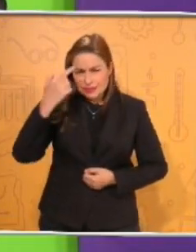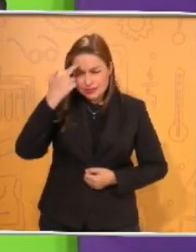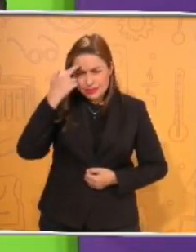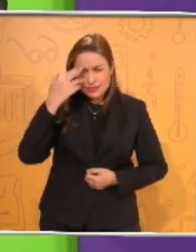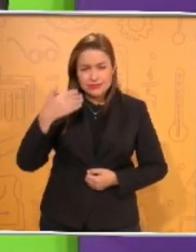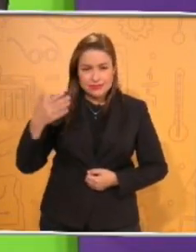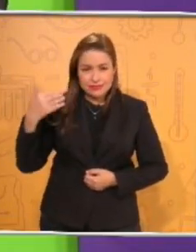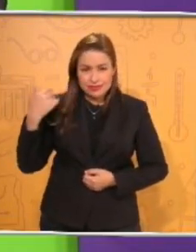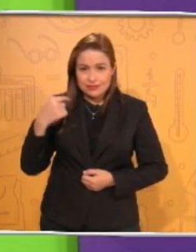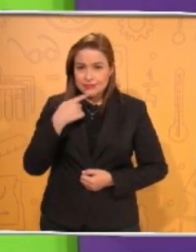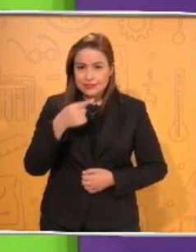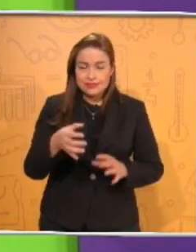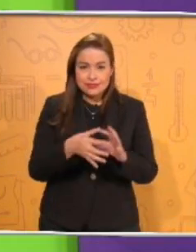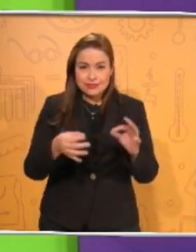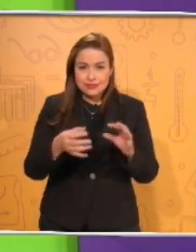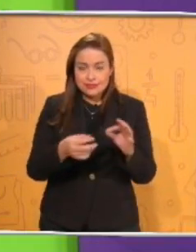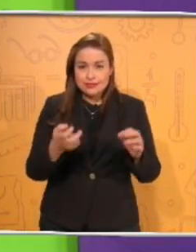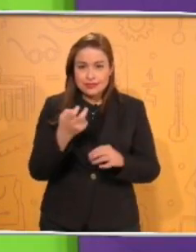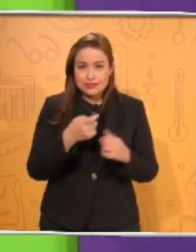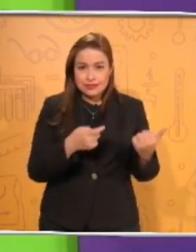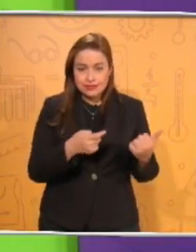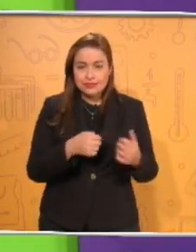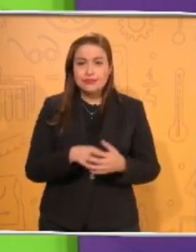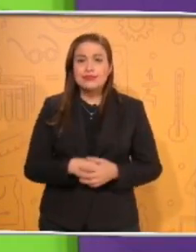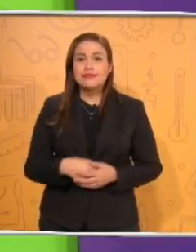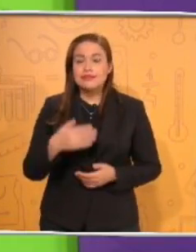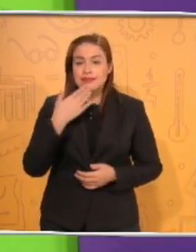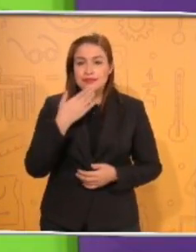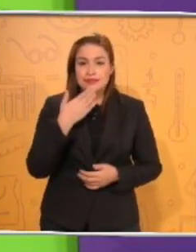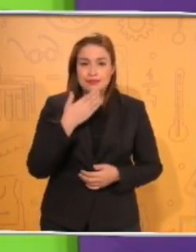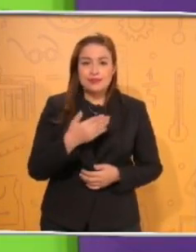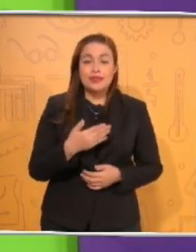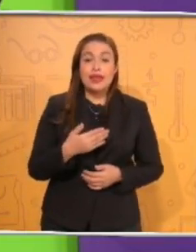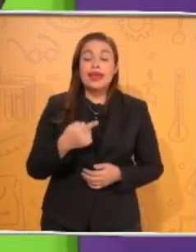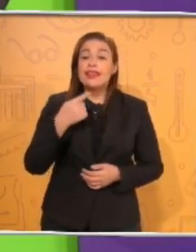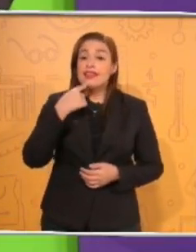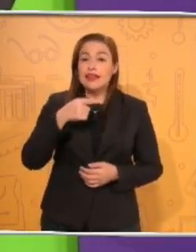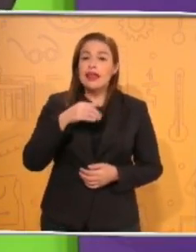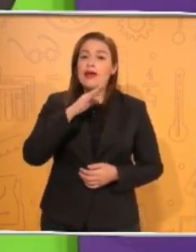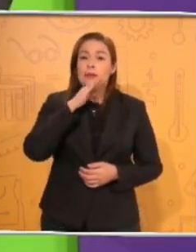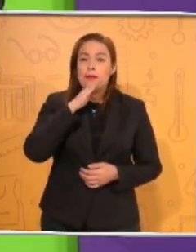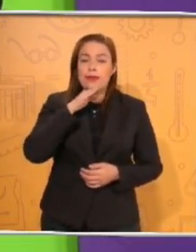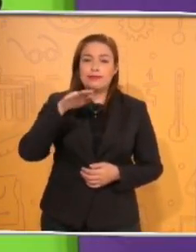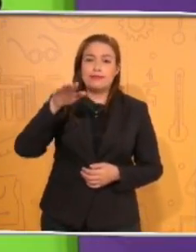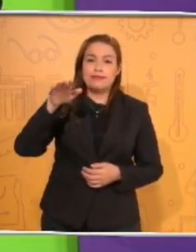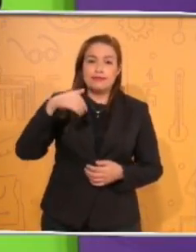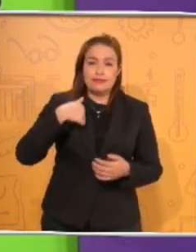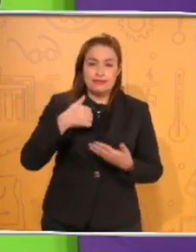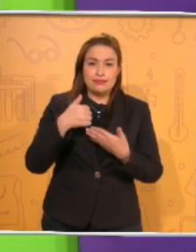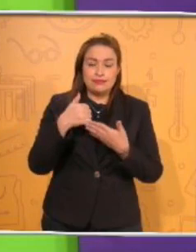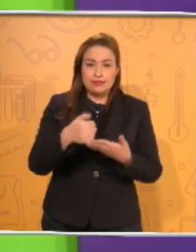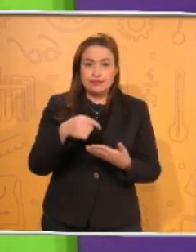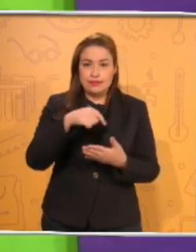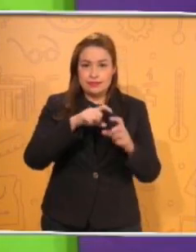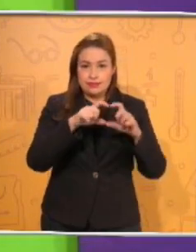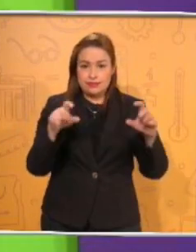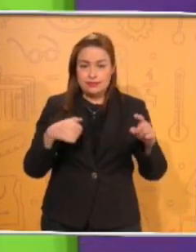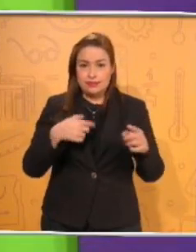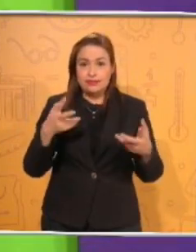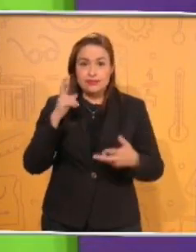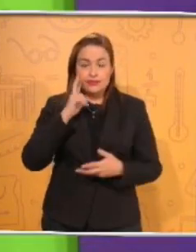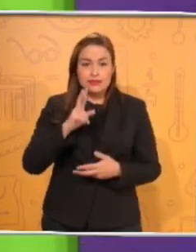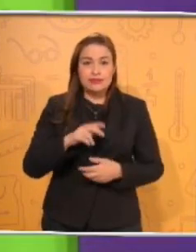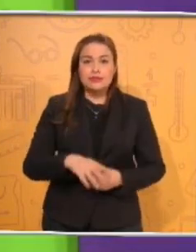I hope so. Probably your mom helped you. Okay, so I'm going to